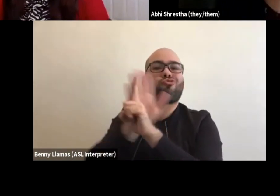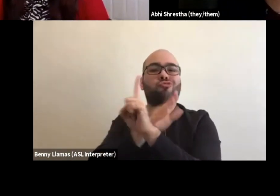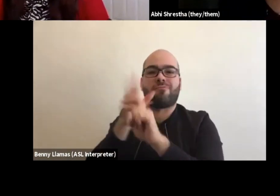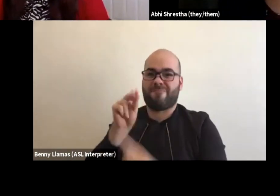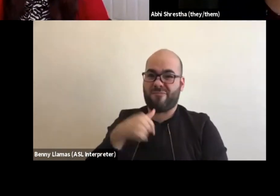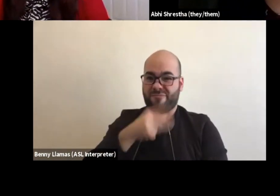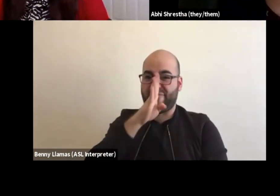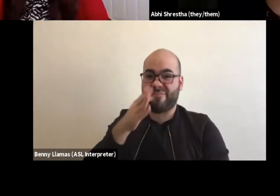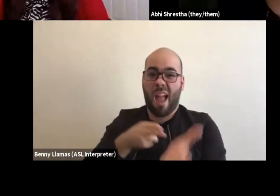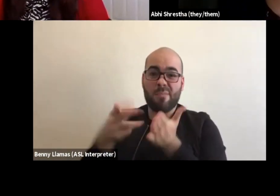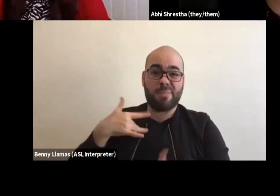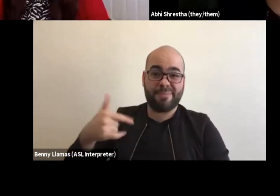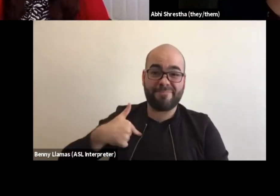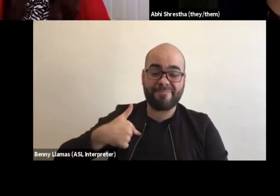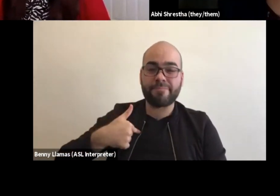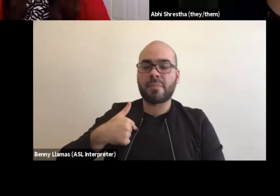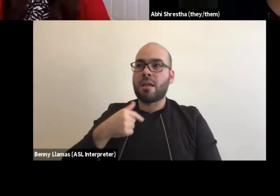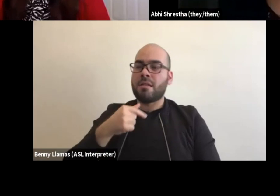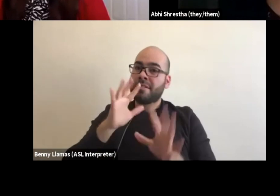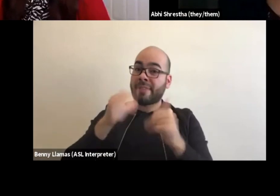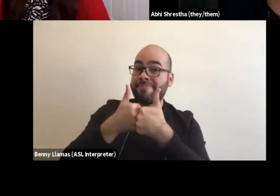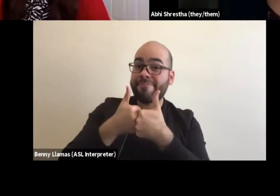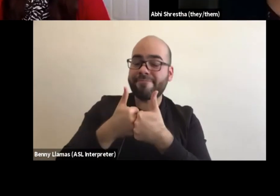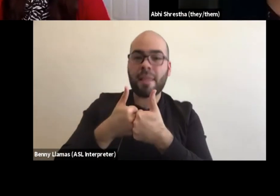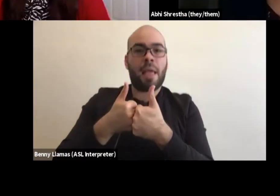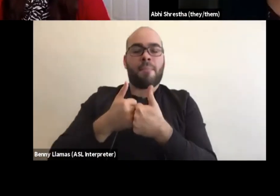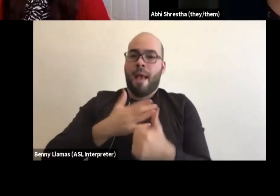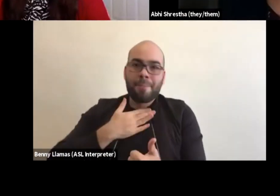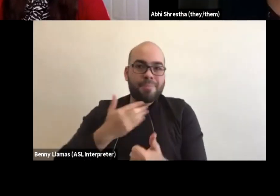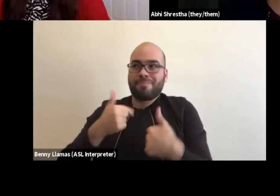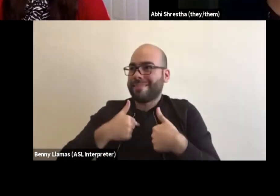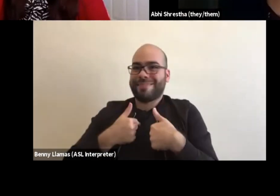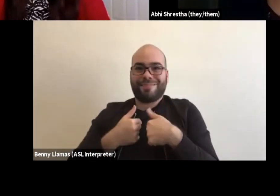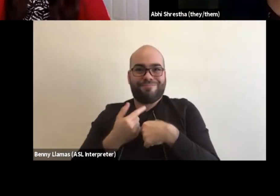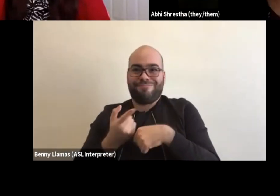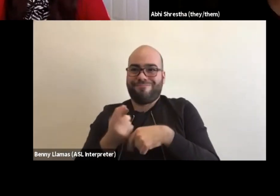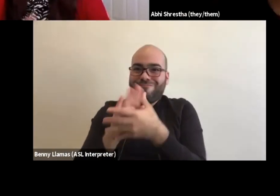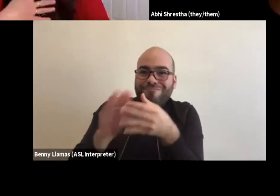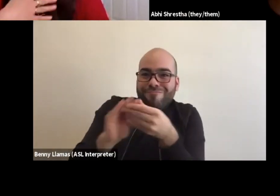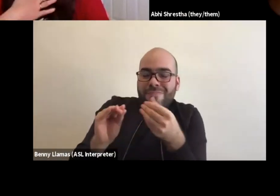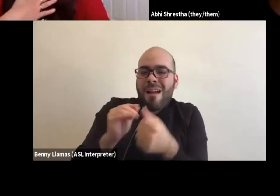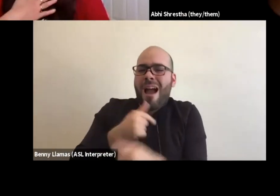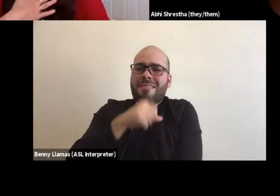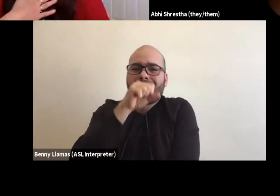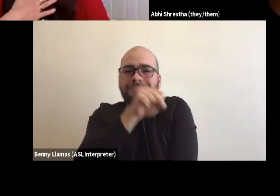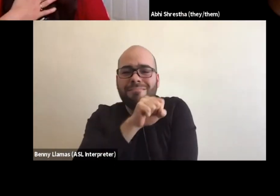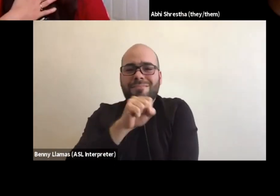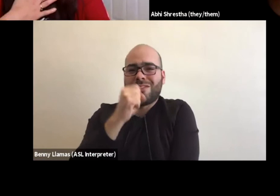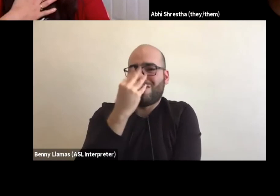challenge. I'm really glad to be here. Thank you for asking me to do this. I love Steppenwolf. I have a very,